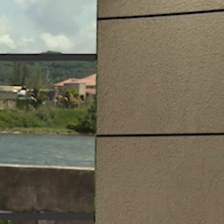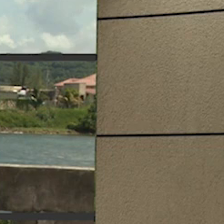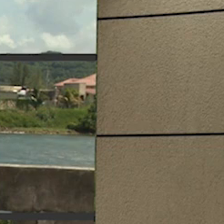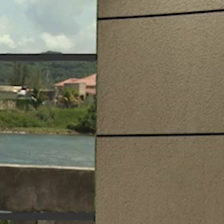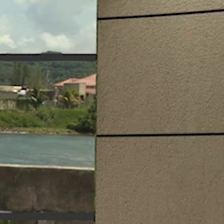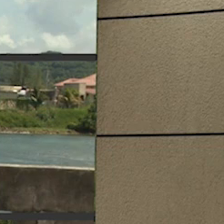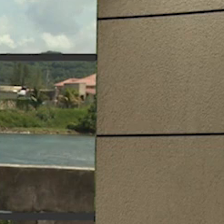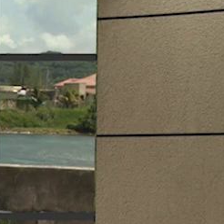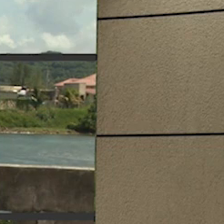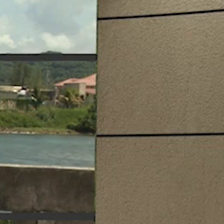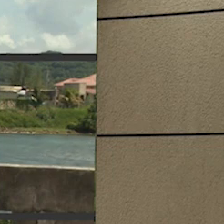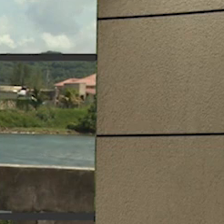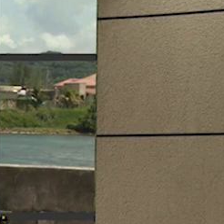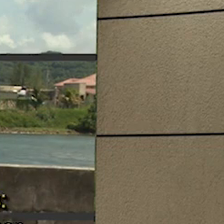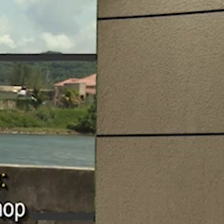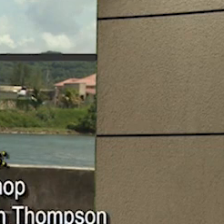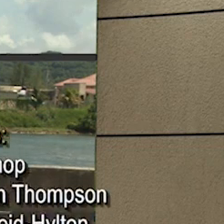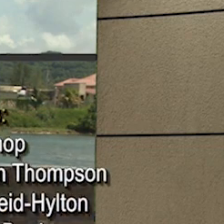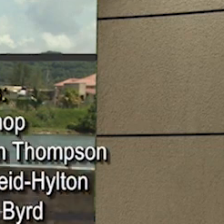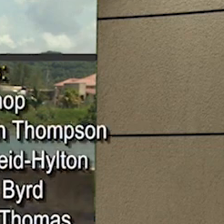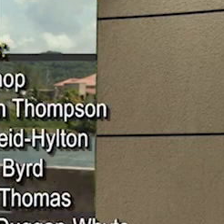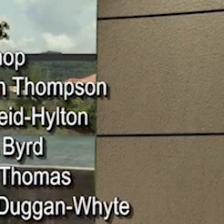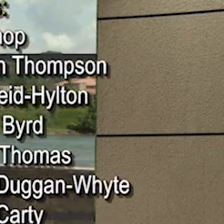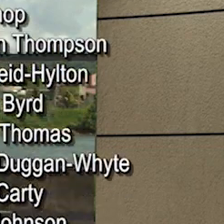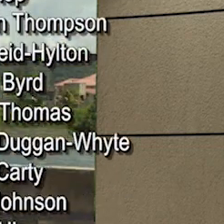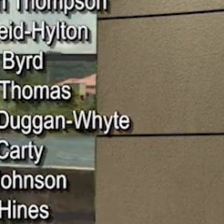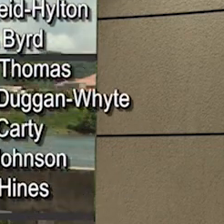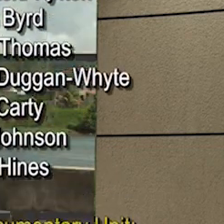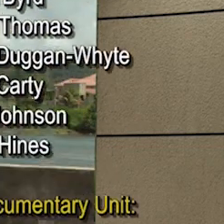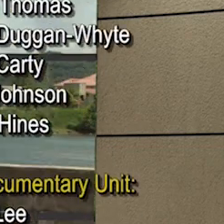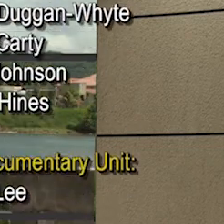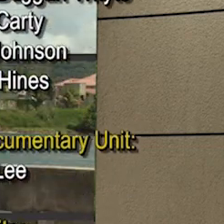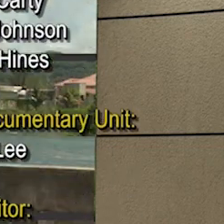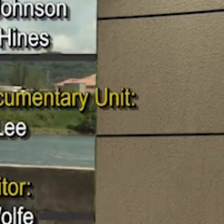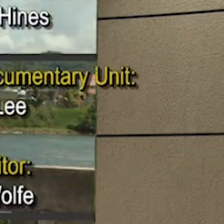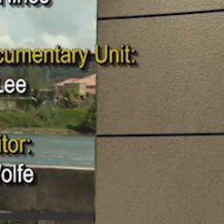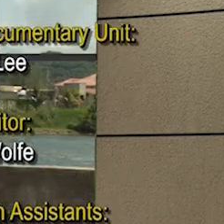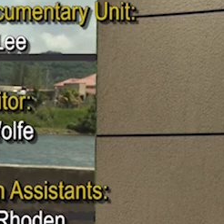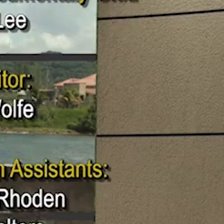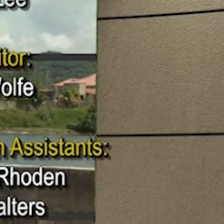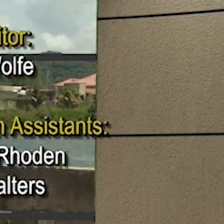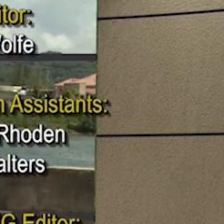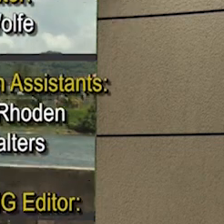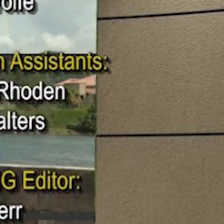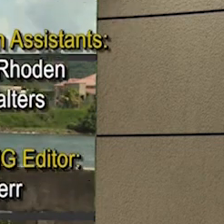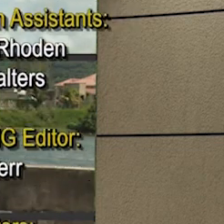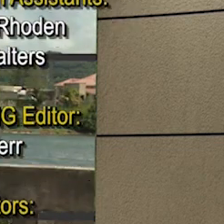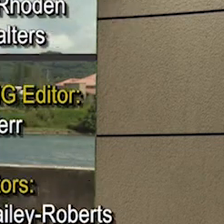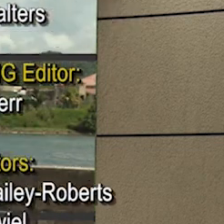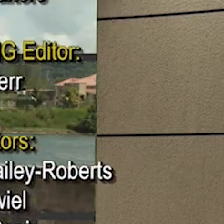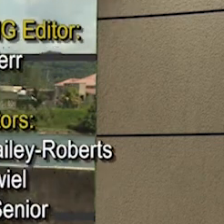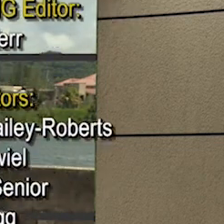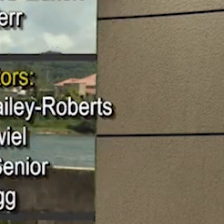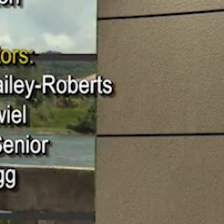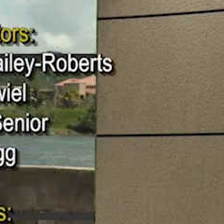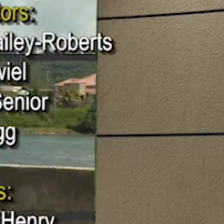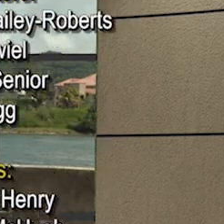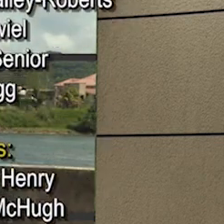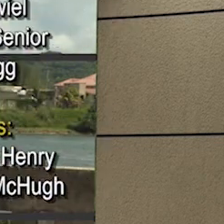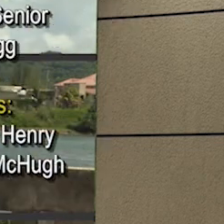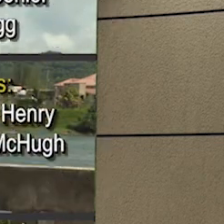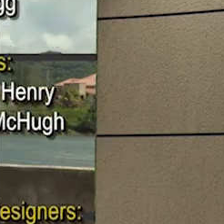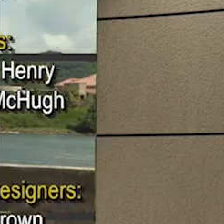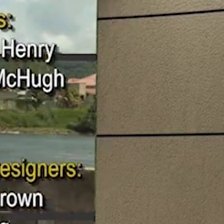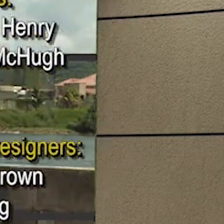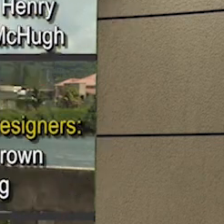Today's show ends here, but as always, there's more information from us coming your way tomorrow. But until then, past episodes can